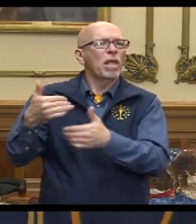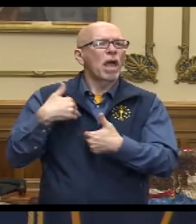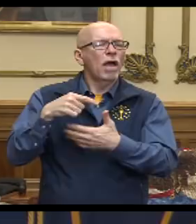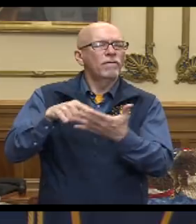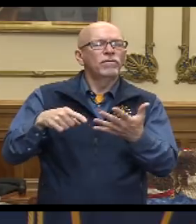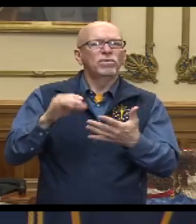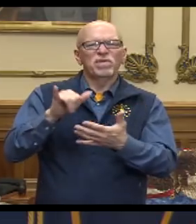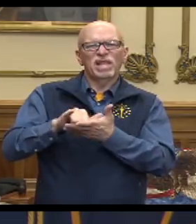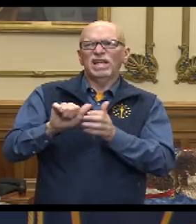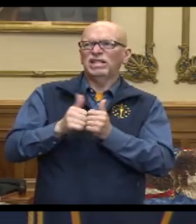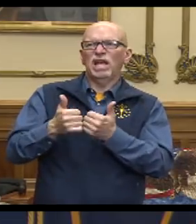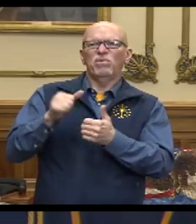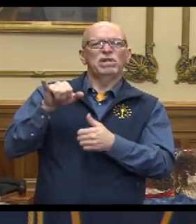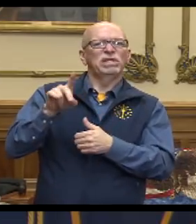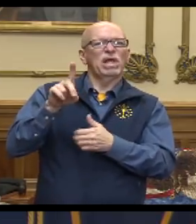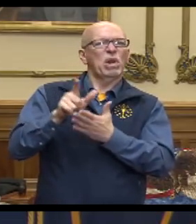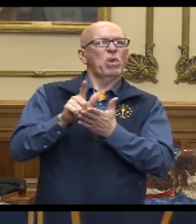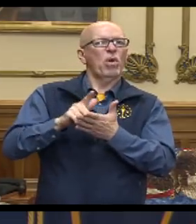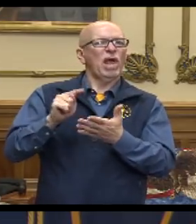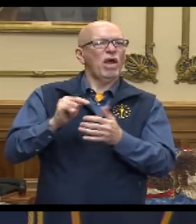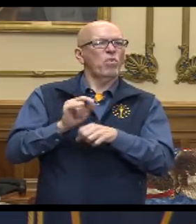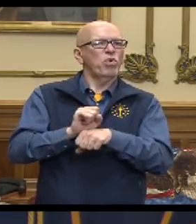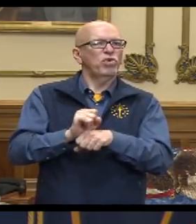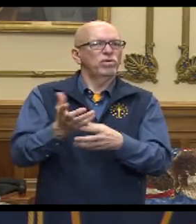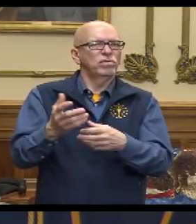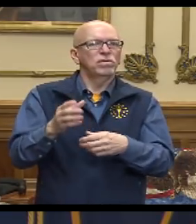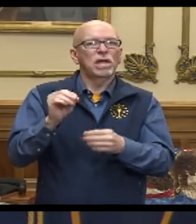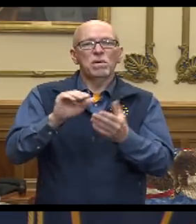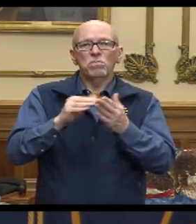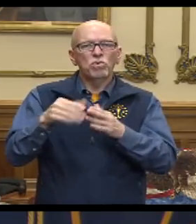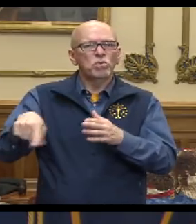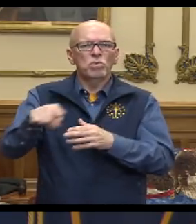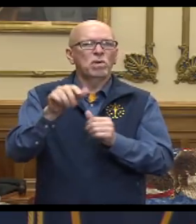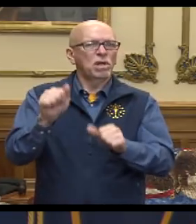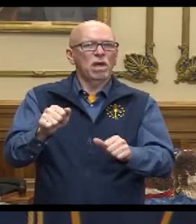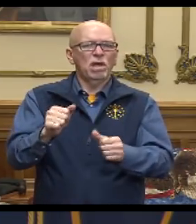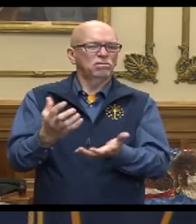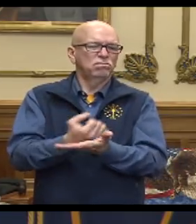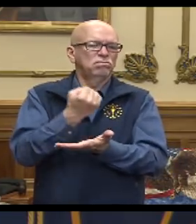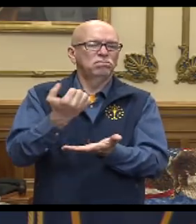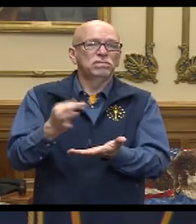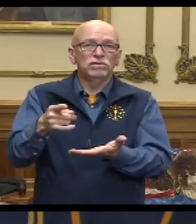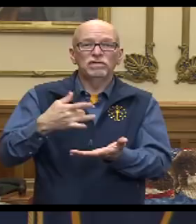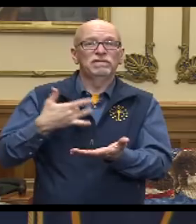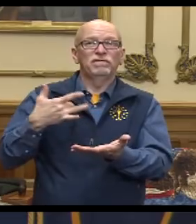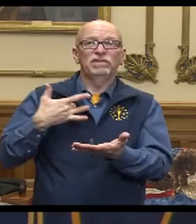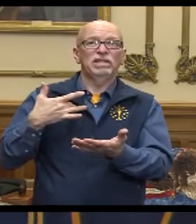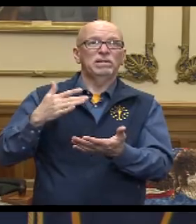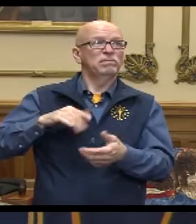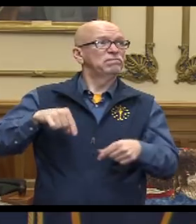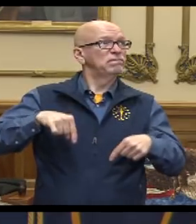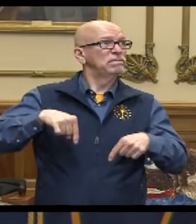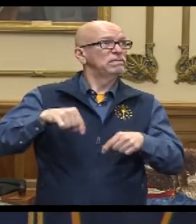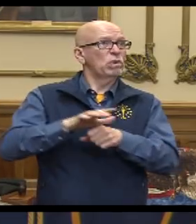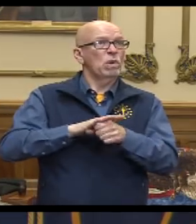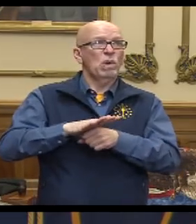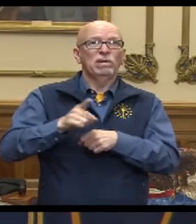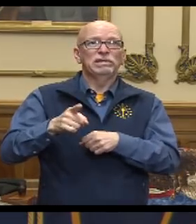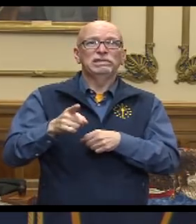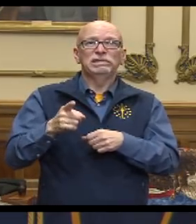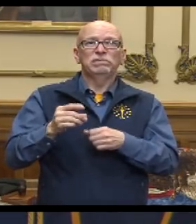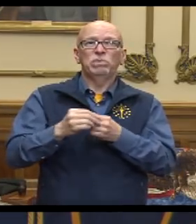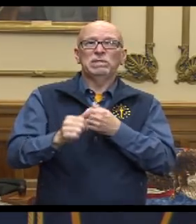that is just how the law in Indiana works, and communities can take advantage of that if they think the circumstances that they're dealing with locally warrant